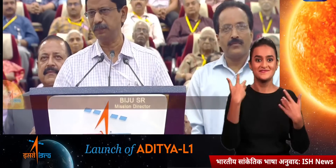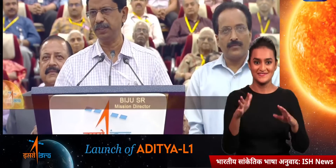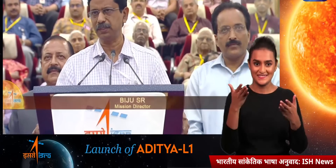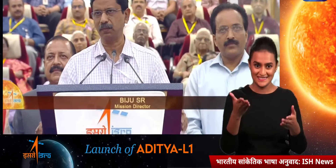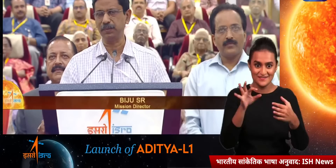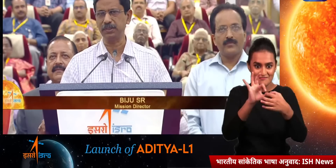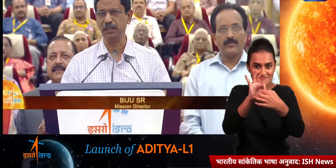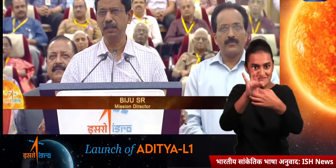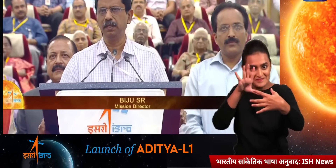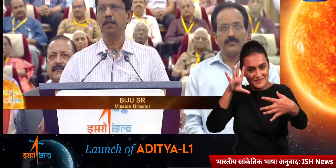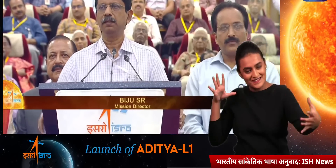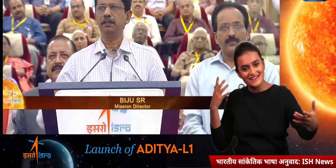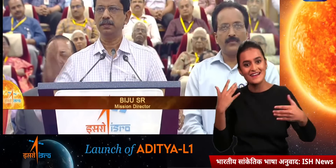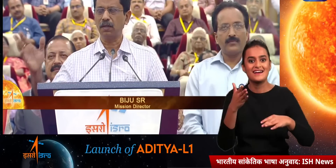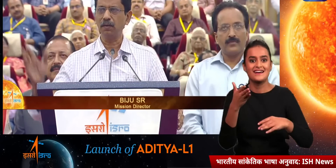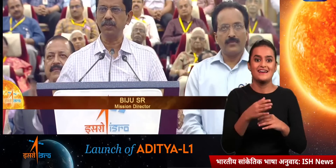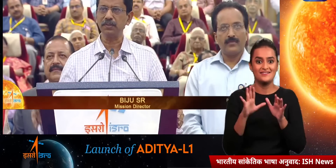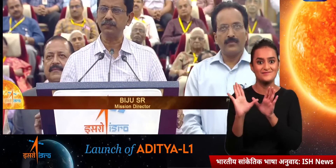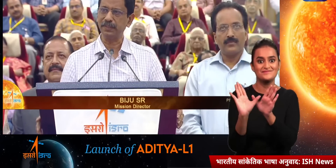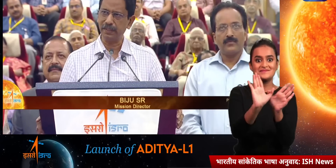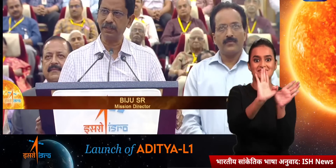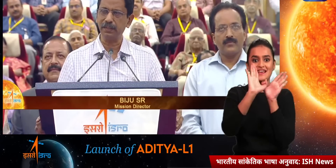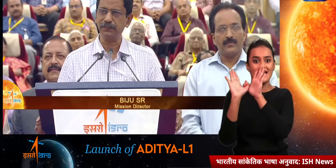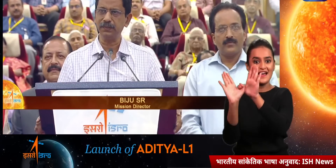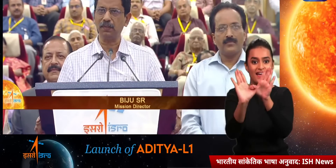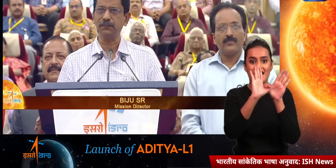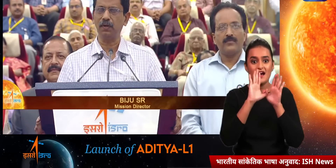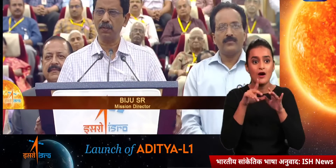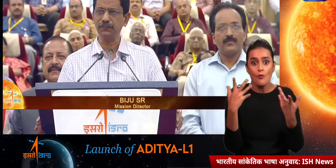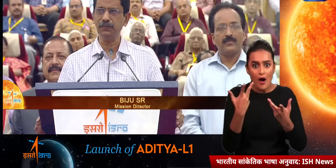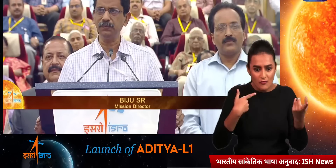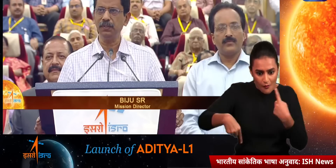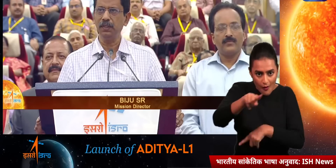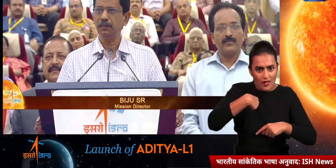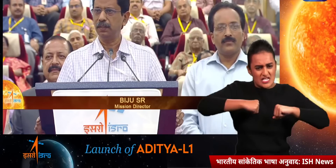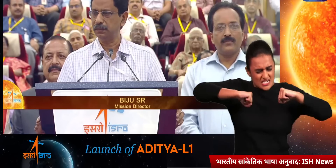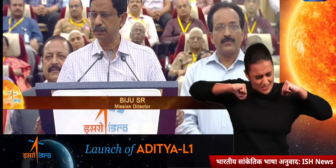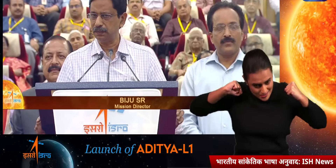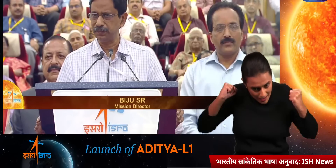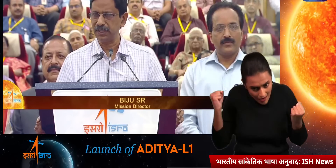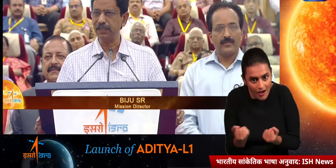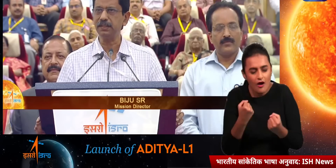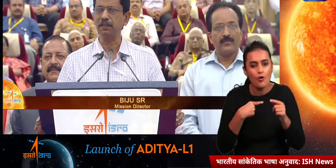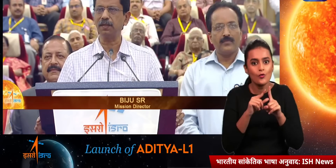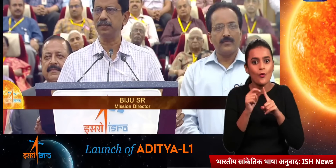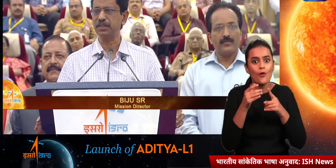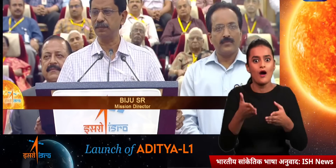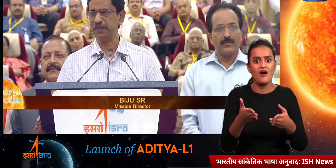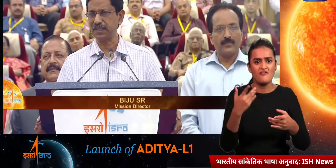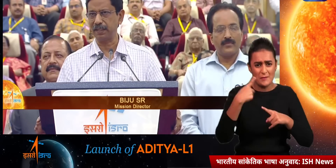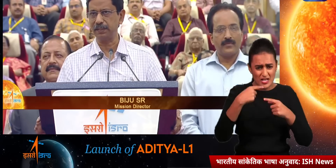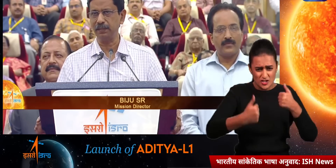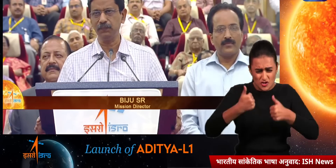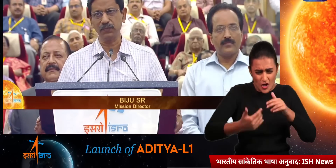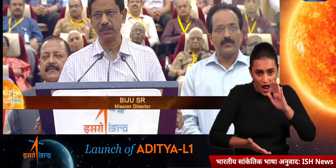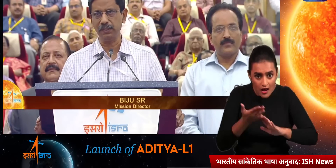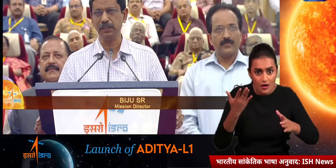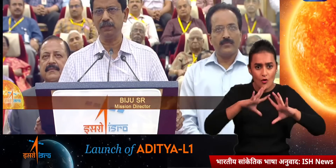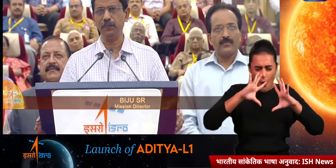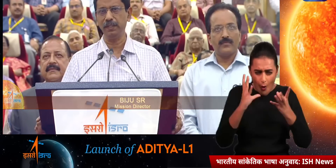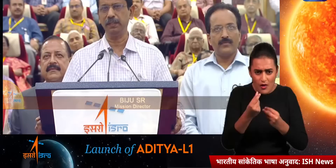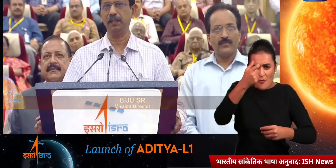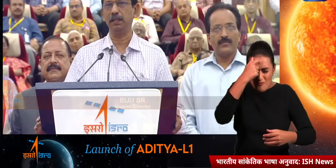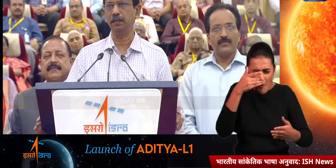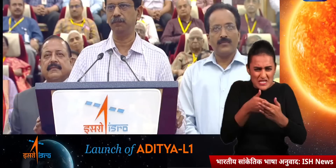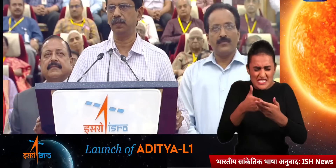in its intermediate orbit. It's all because of the dedicated effort of all of you. The challenging requirements given by satellite team was